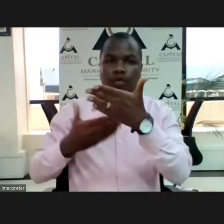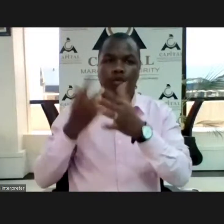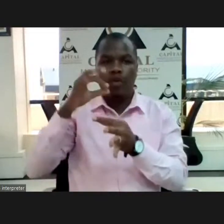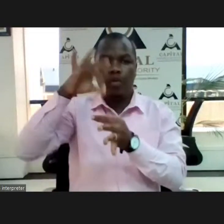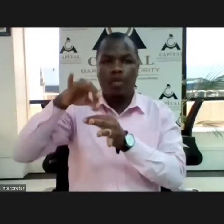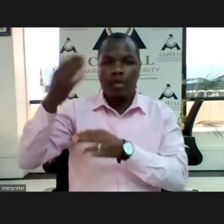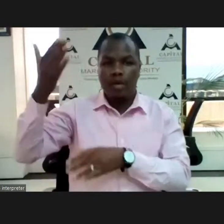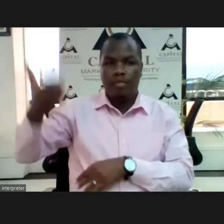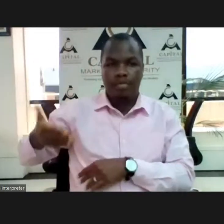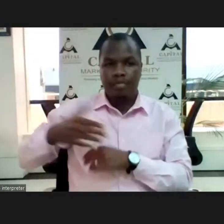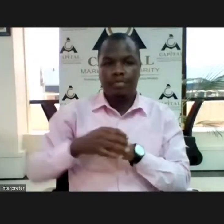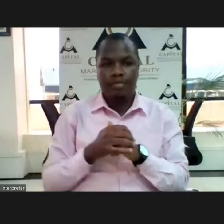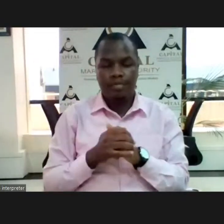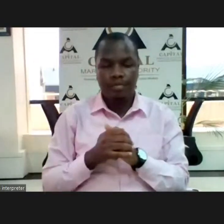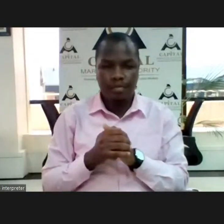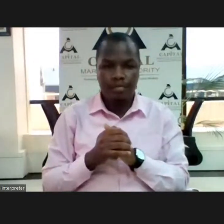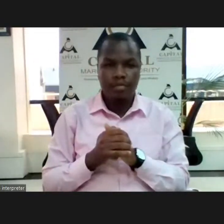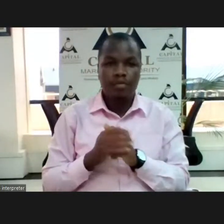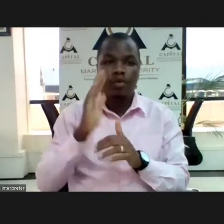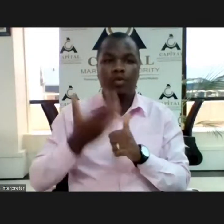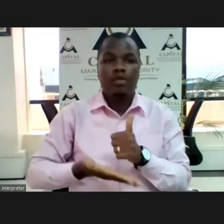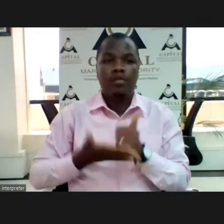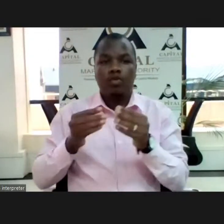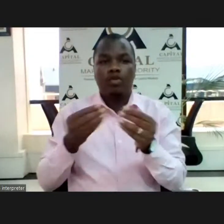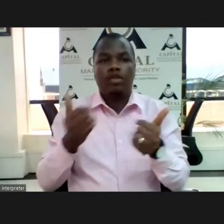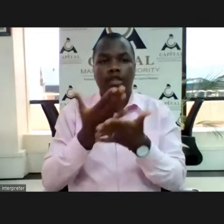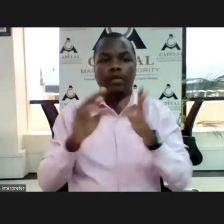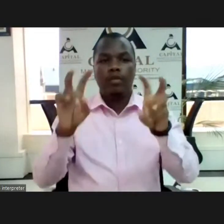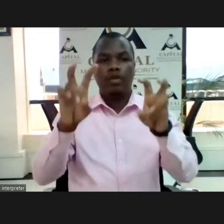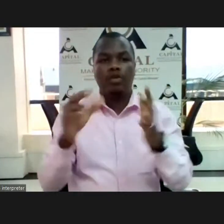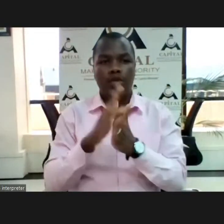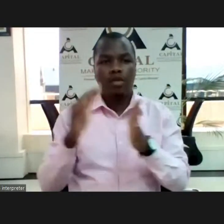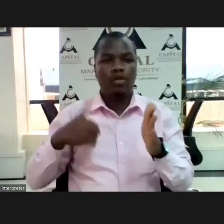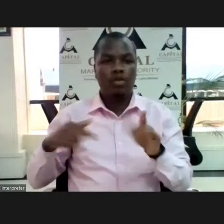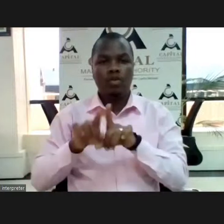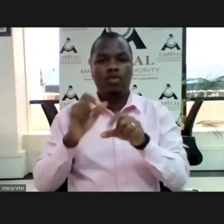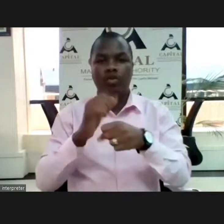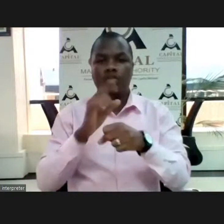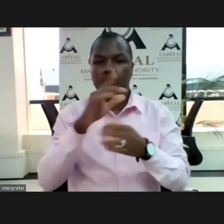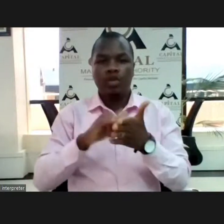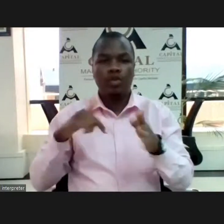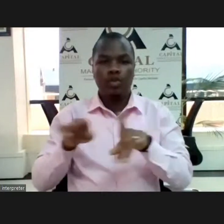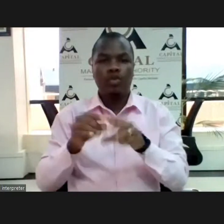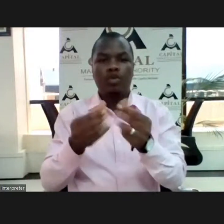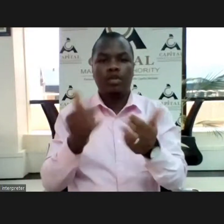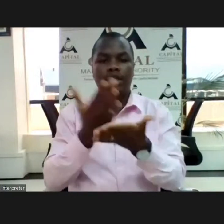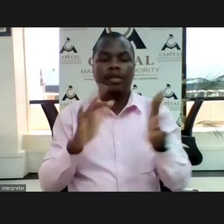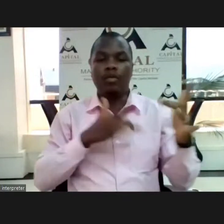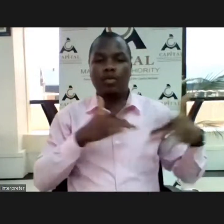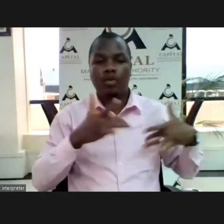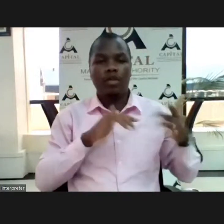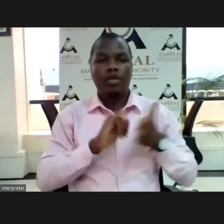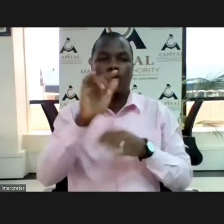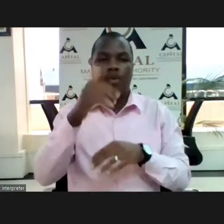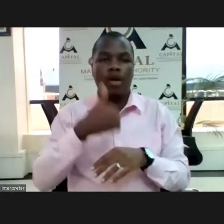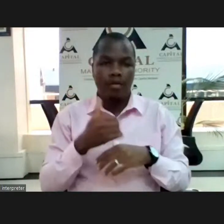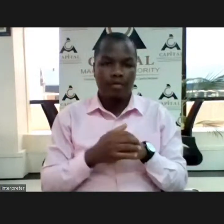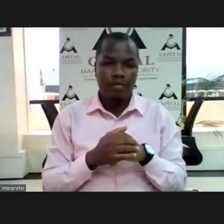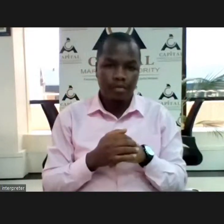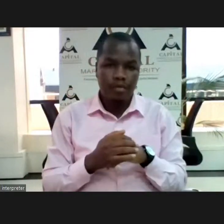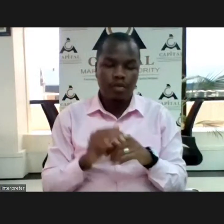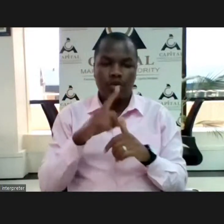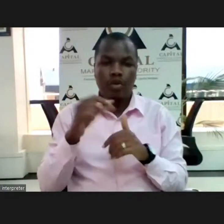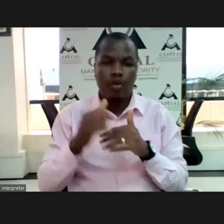And this will help us also just address some of those issues and also ensure that we also address some of the concerns that you have going forward.